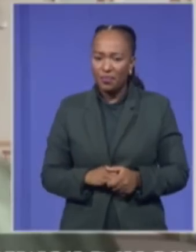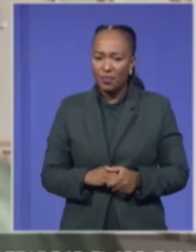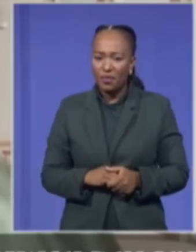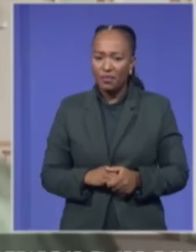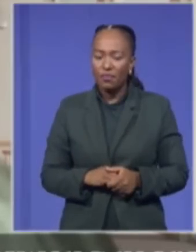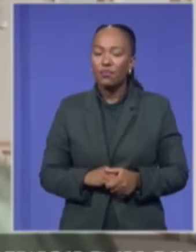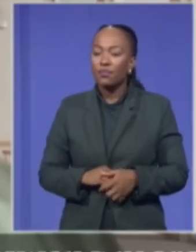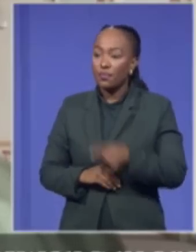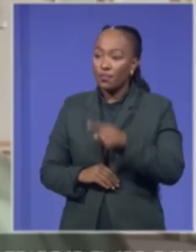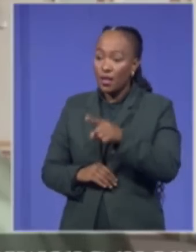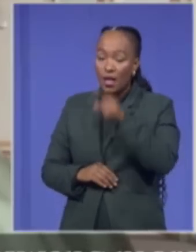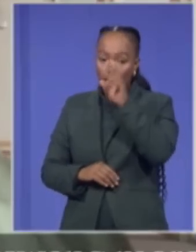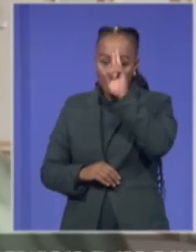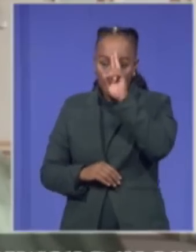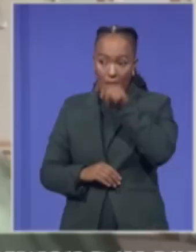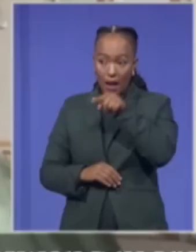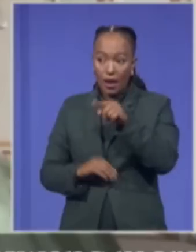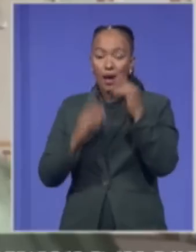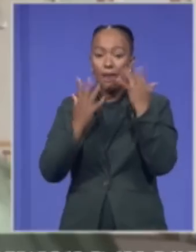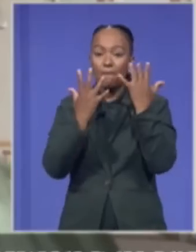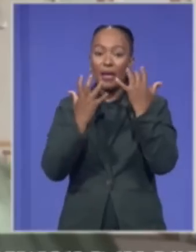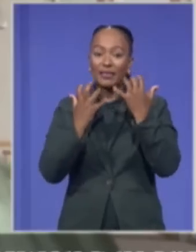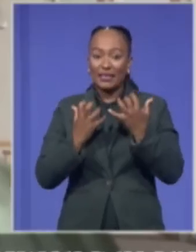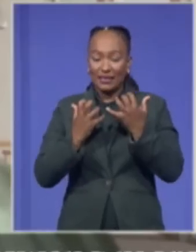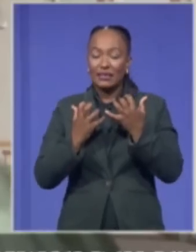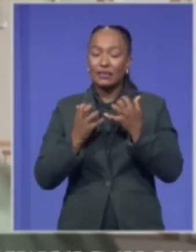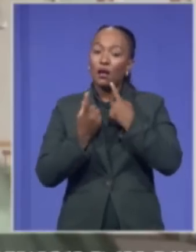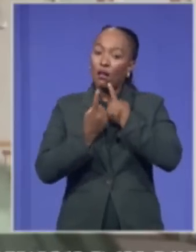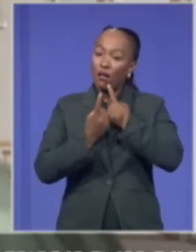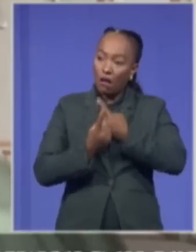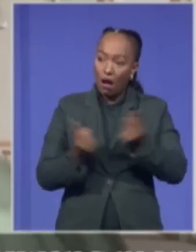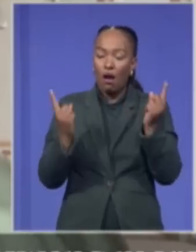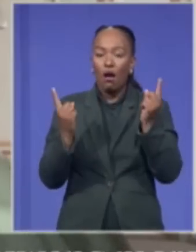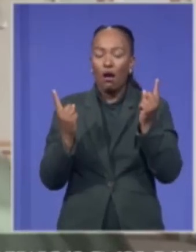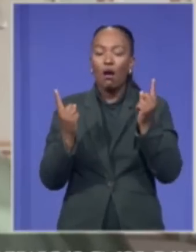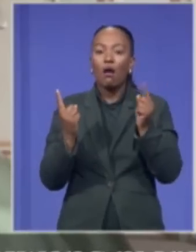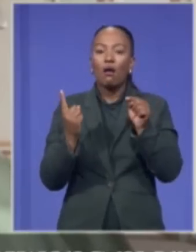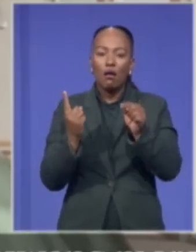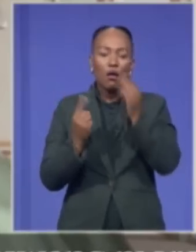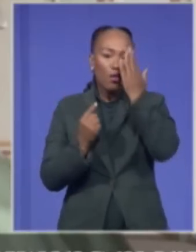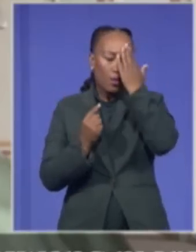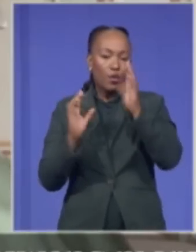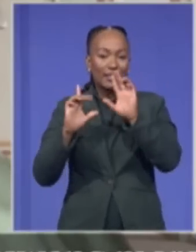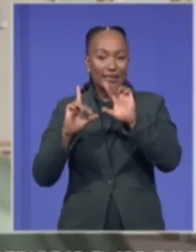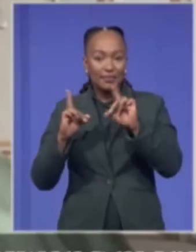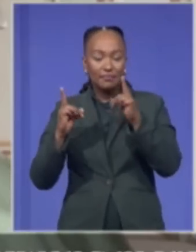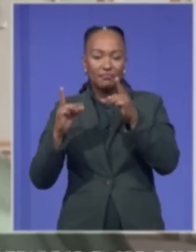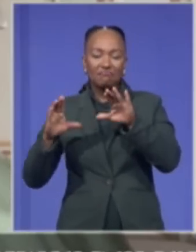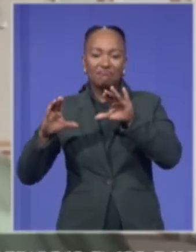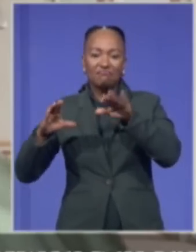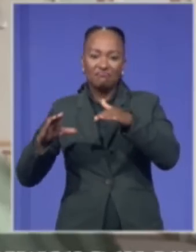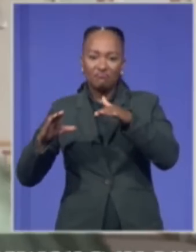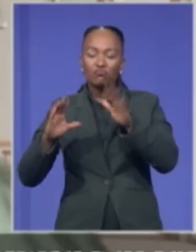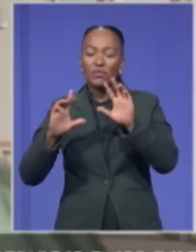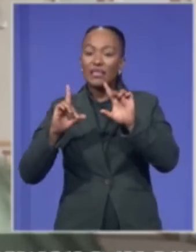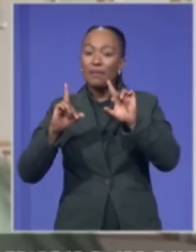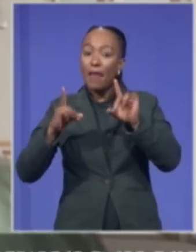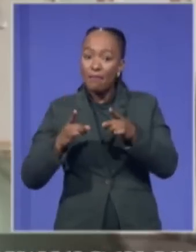o gopole gore ge budget is no beiwa ke mo re tlo tsebang gore department ya gore e tlo hwetša mašhelene a gore